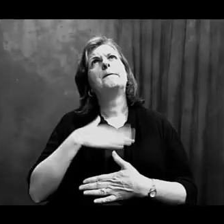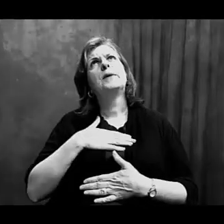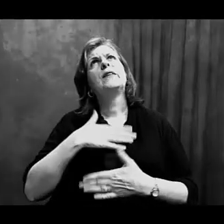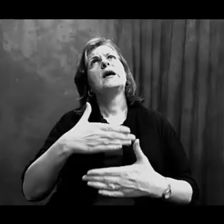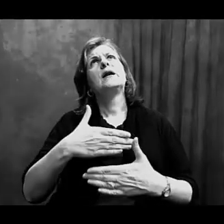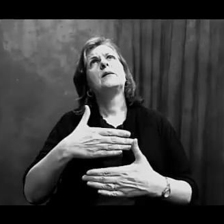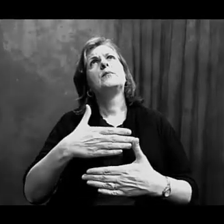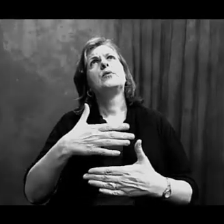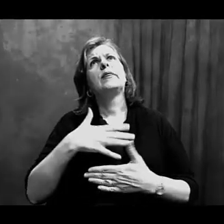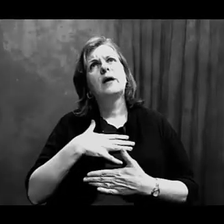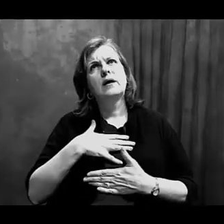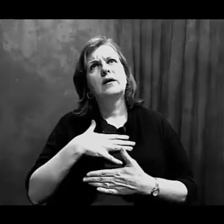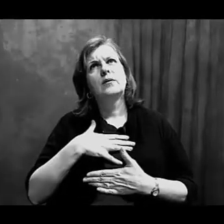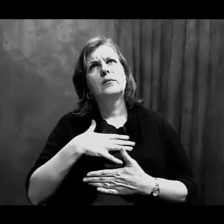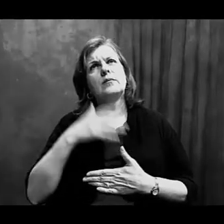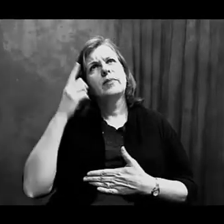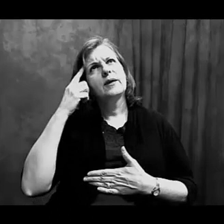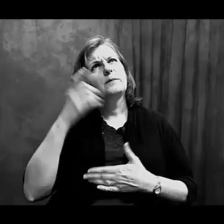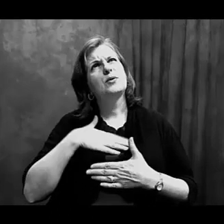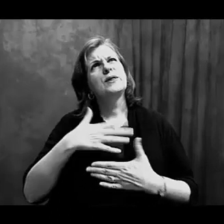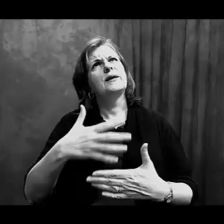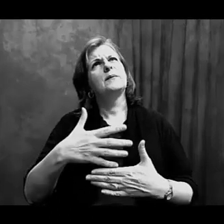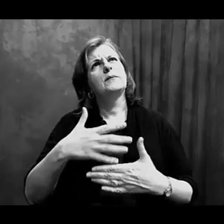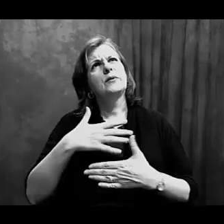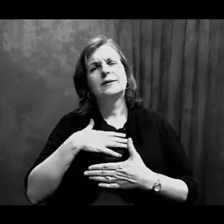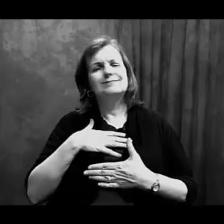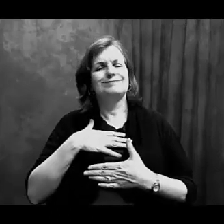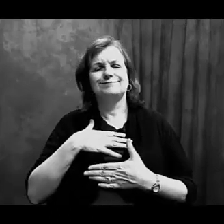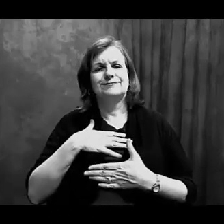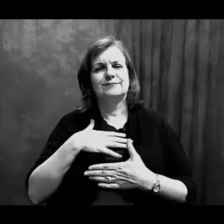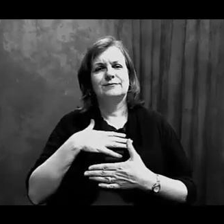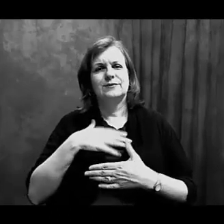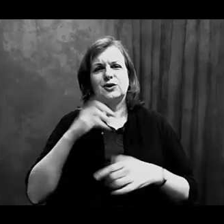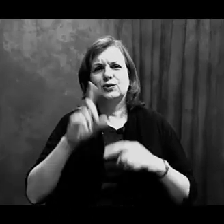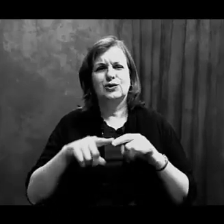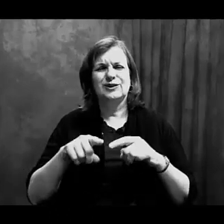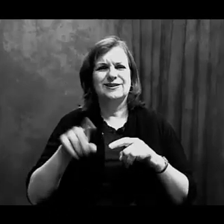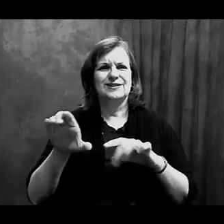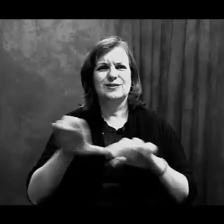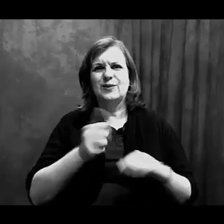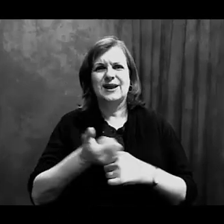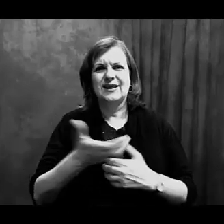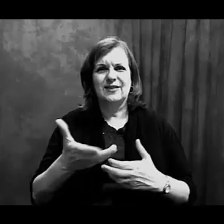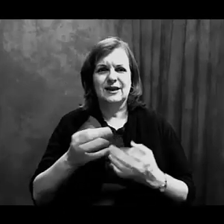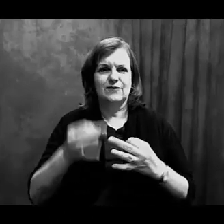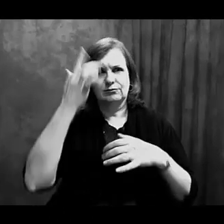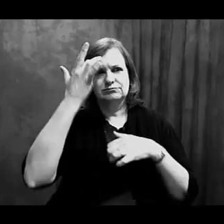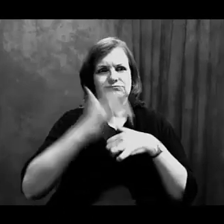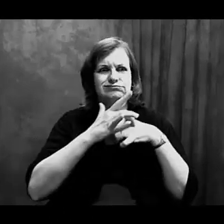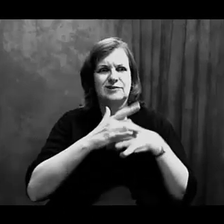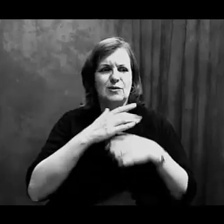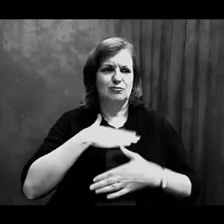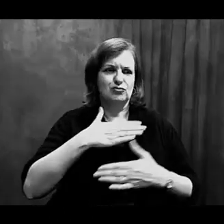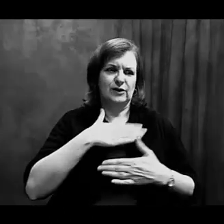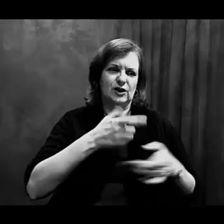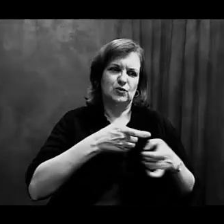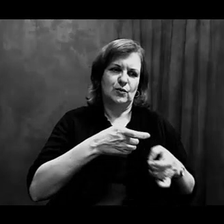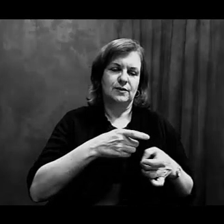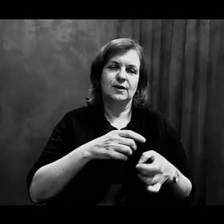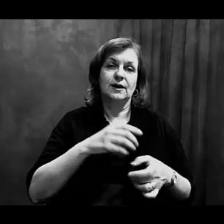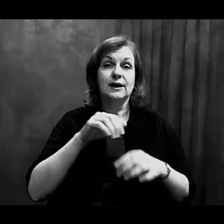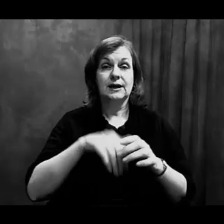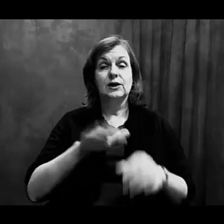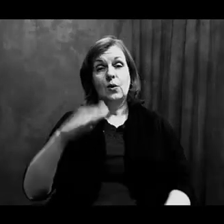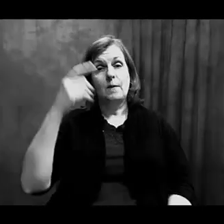out, breathe in, breathe out. You couldn't do anything else with your day if you sat around thinking like that. So you actually have breathing